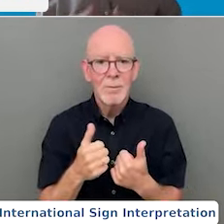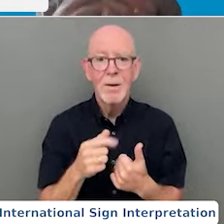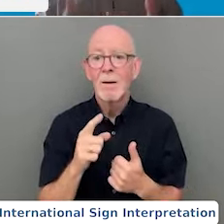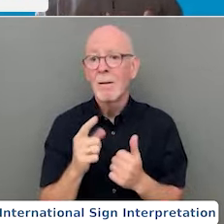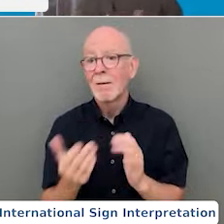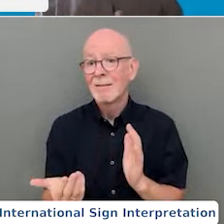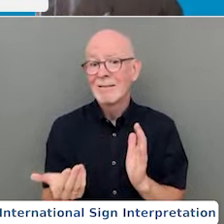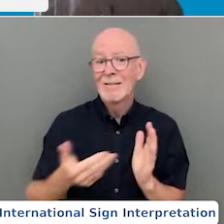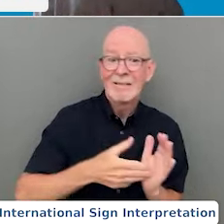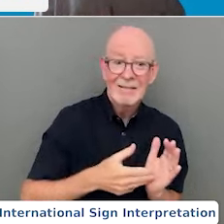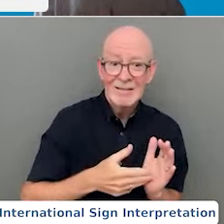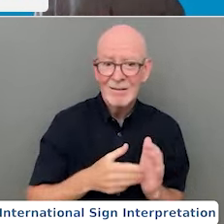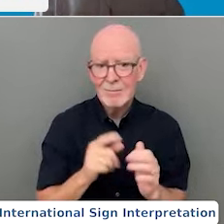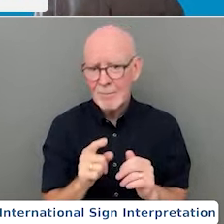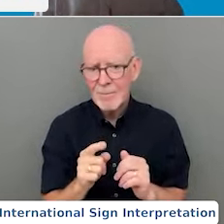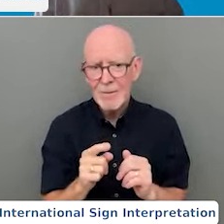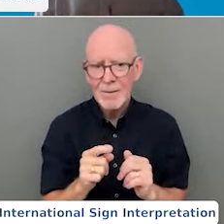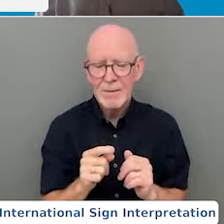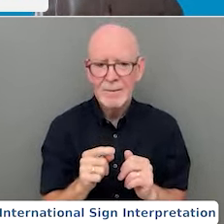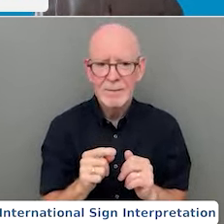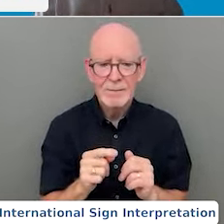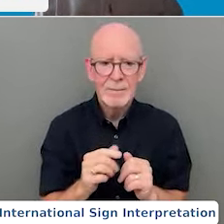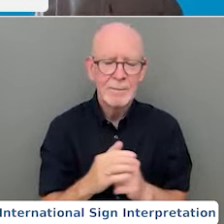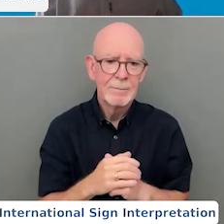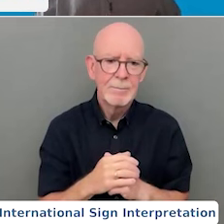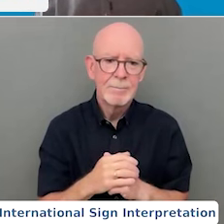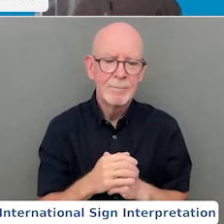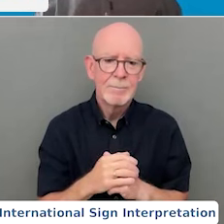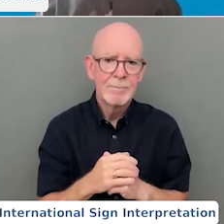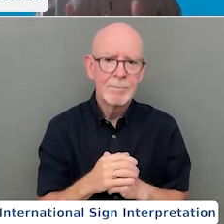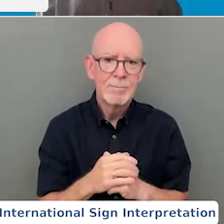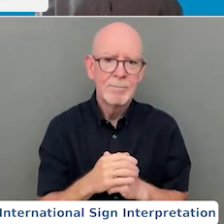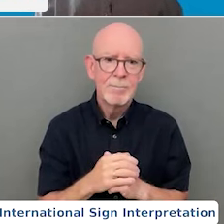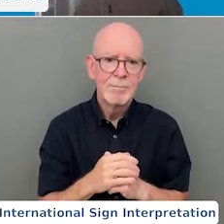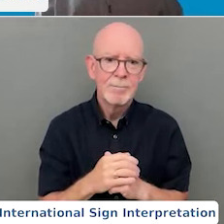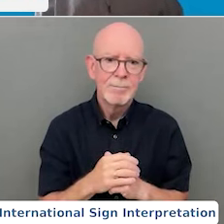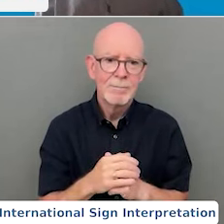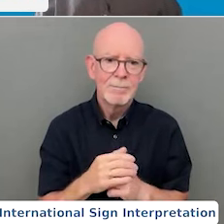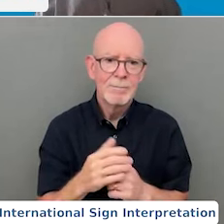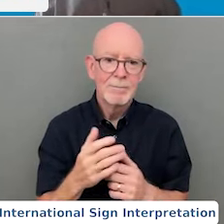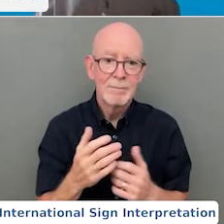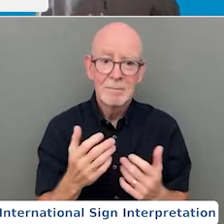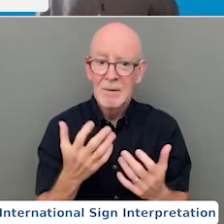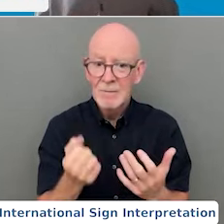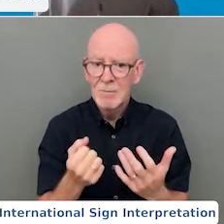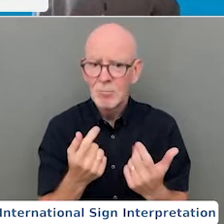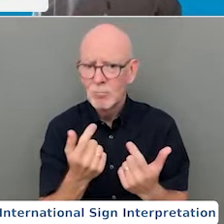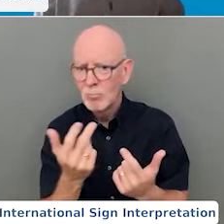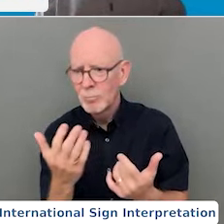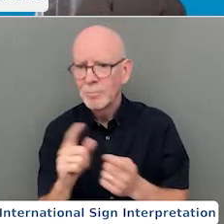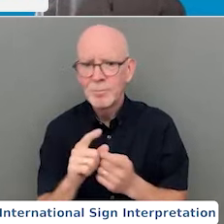made his transport and his journey to go to work, for instance, much easier. In